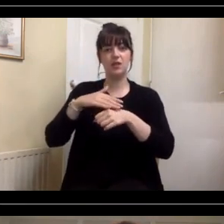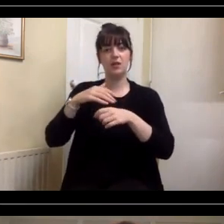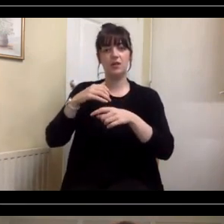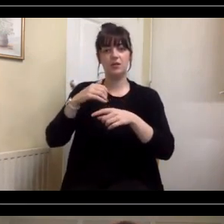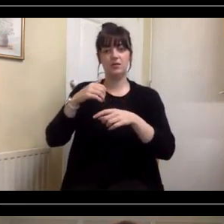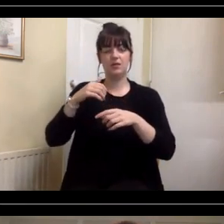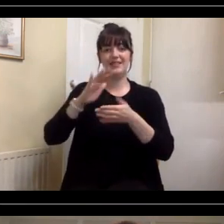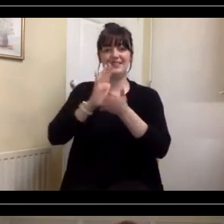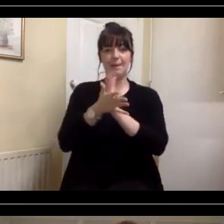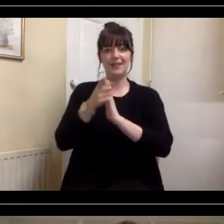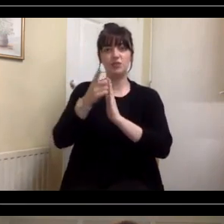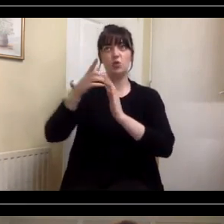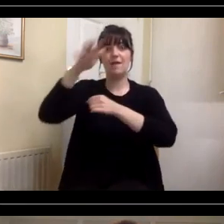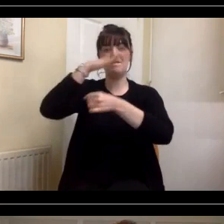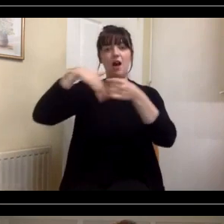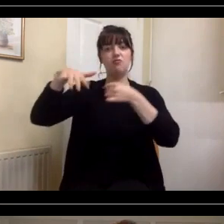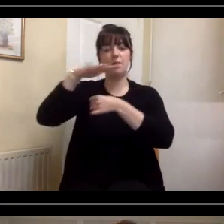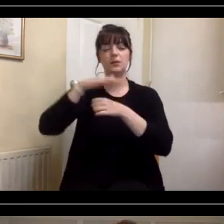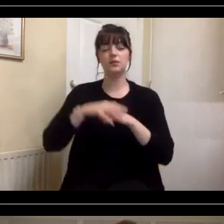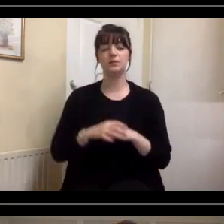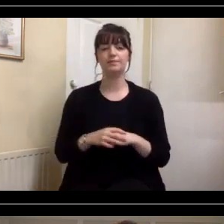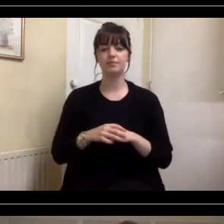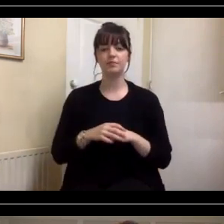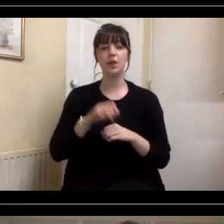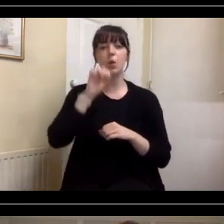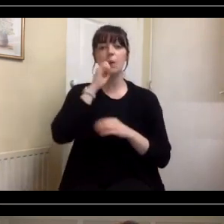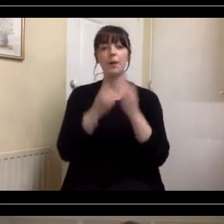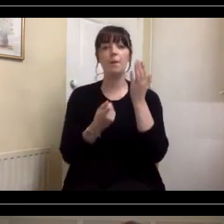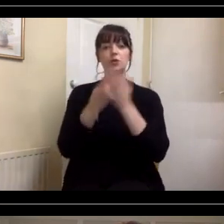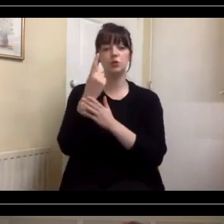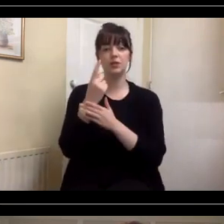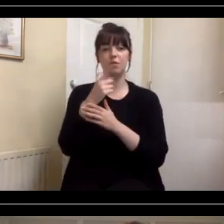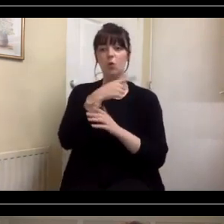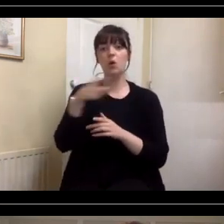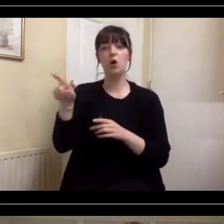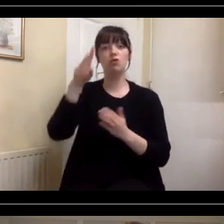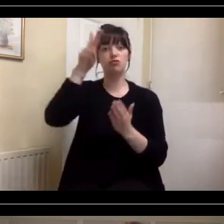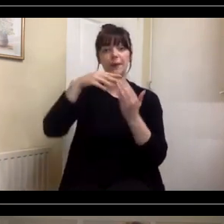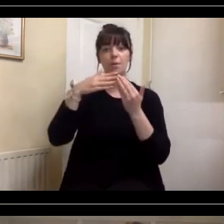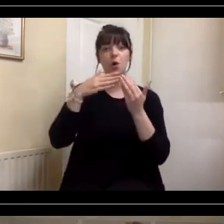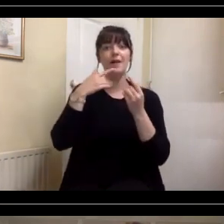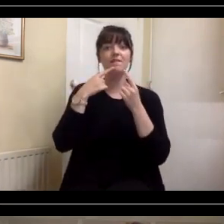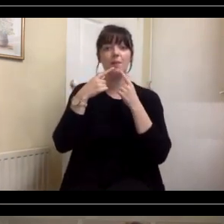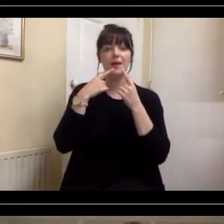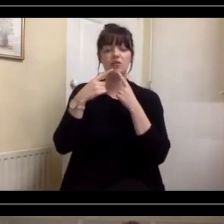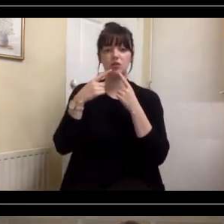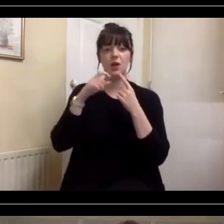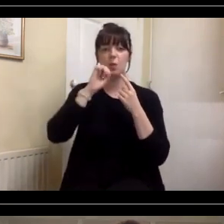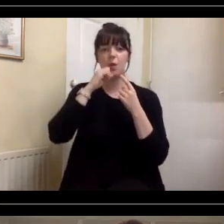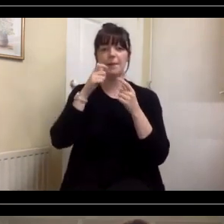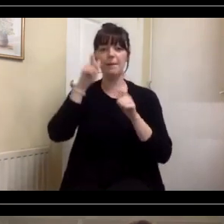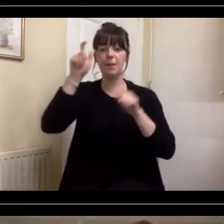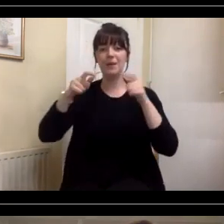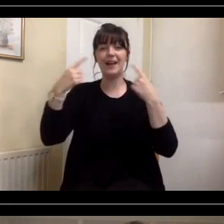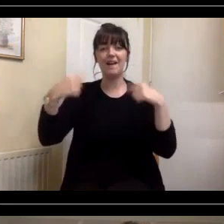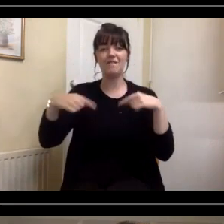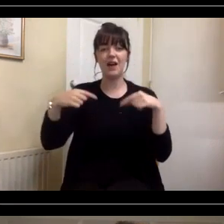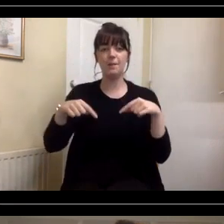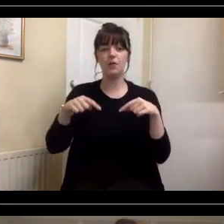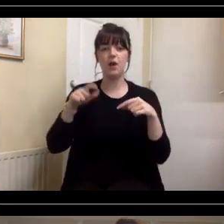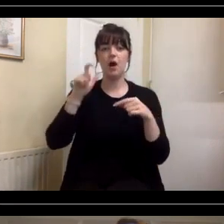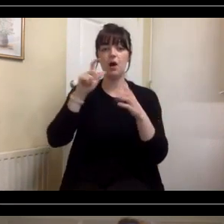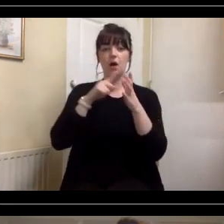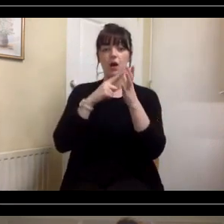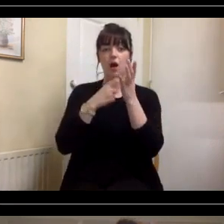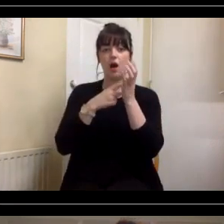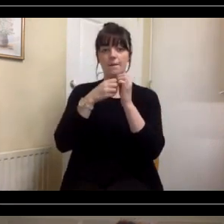that. There will be an opportunity for people to read more information that will become publicly available in our carbon report, which